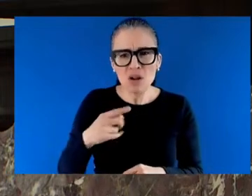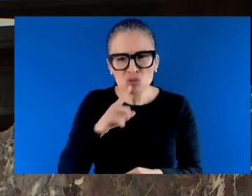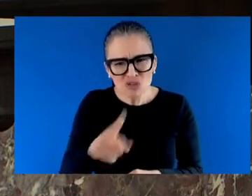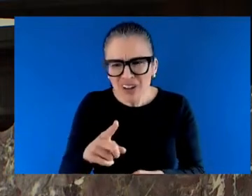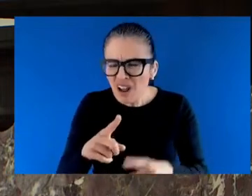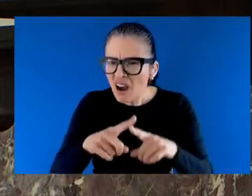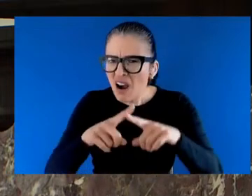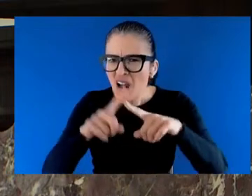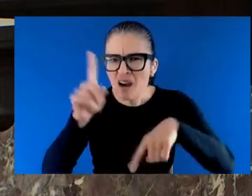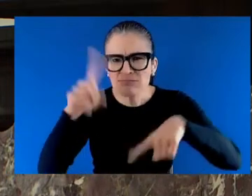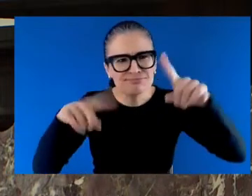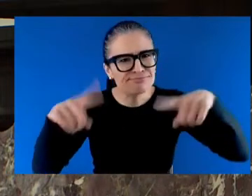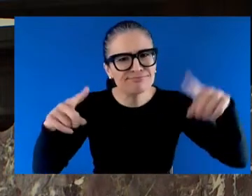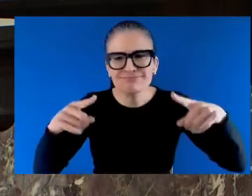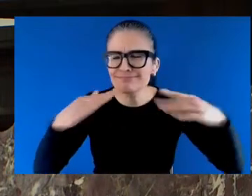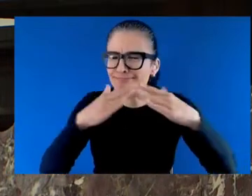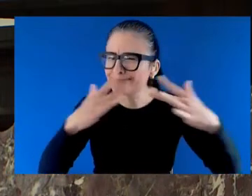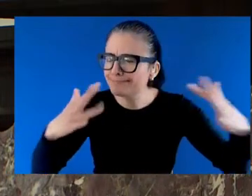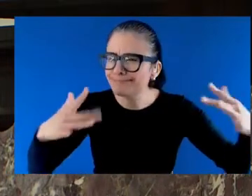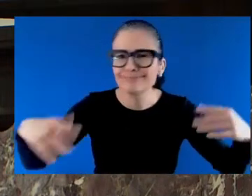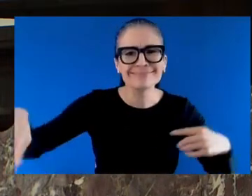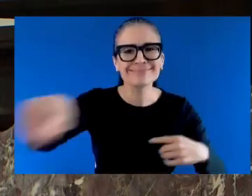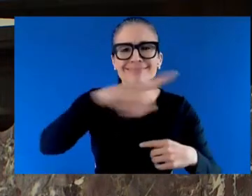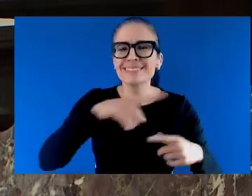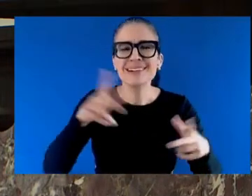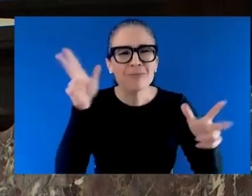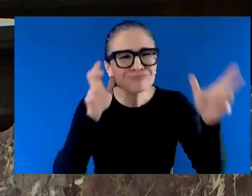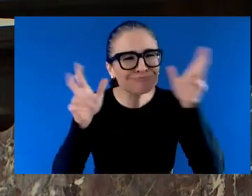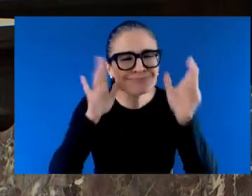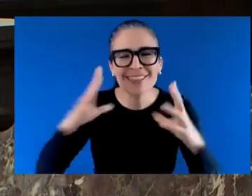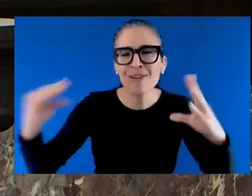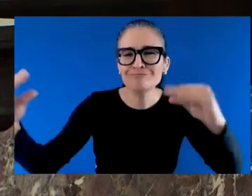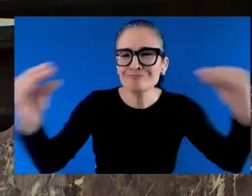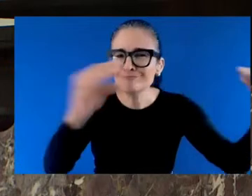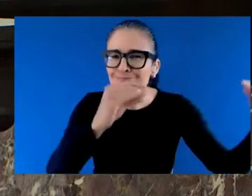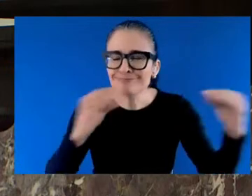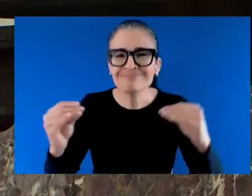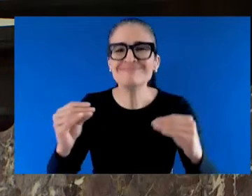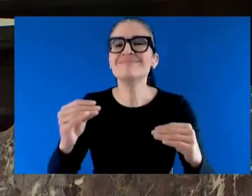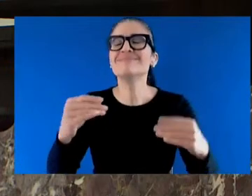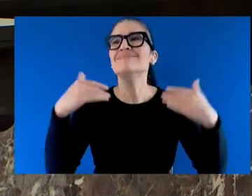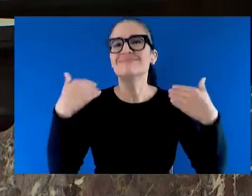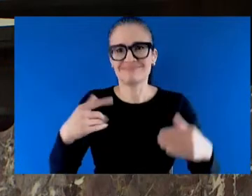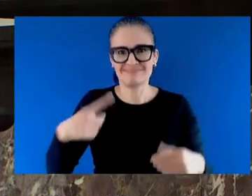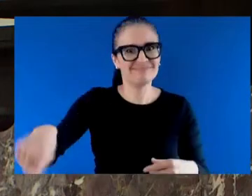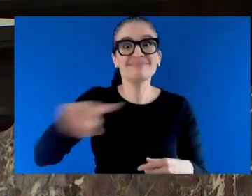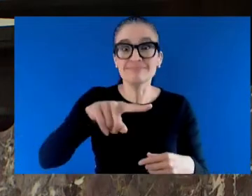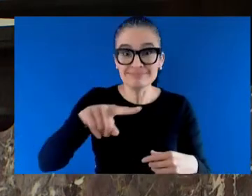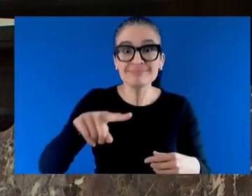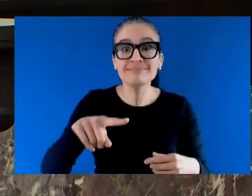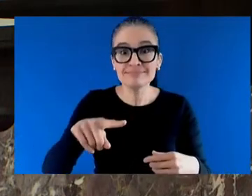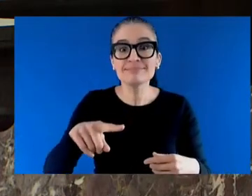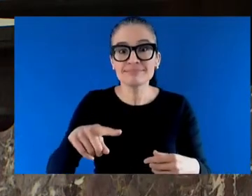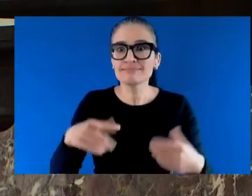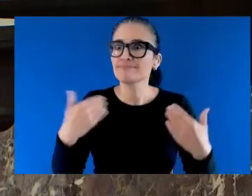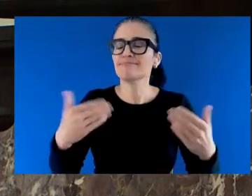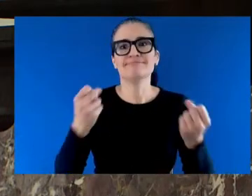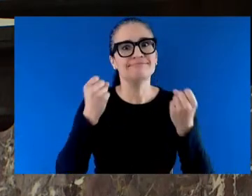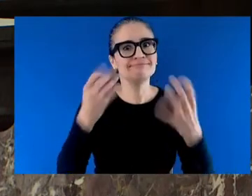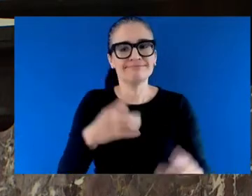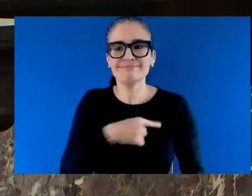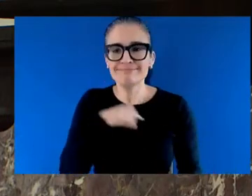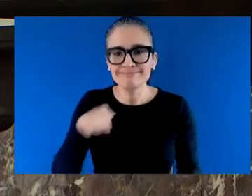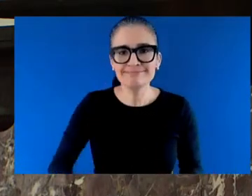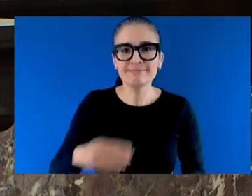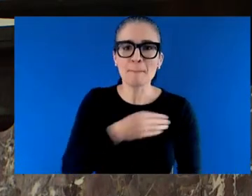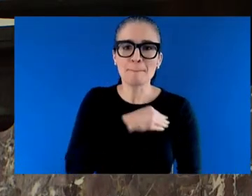conversations, the majority were comfortable with Mandarin more than English. Some mentioned how they were frustrated by the discrimination against Chinese Canadians, who